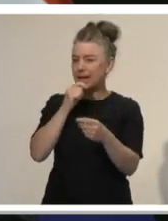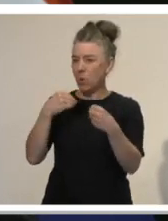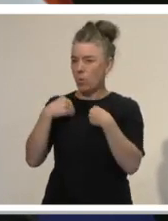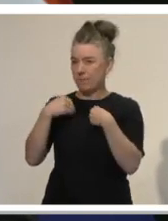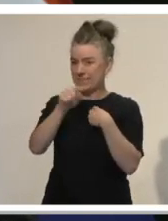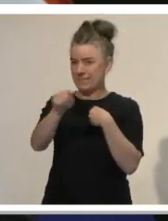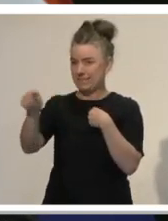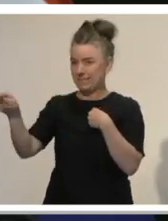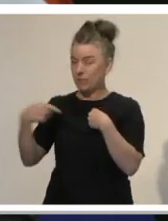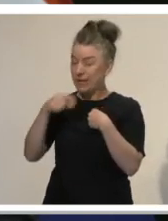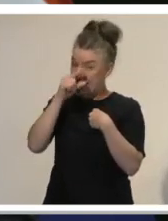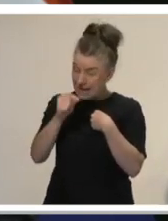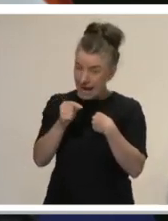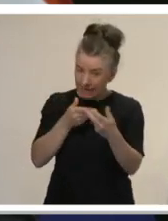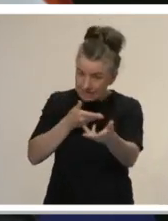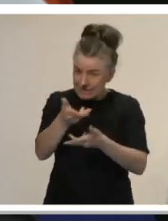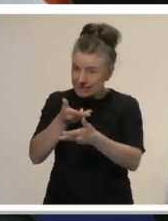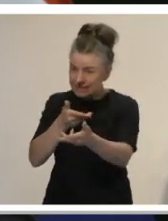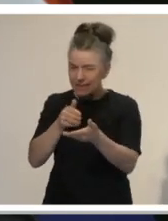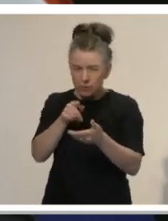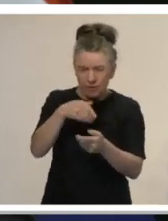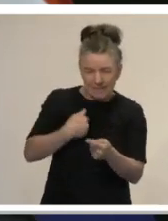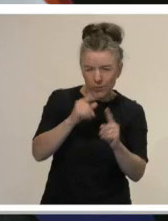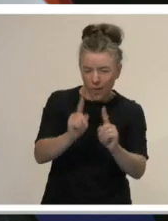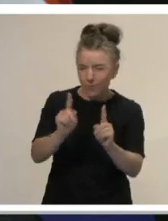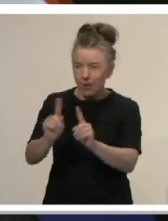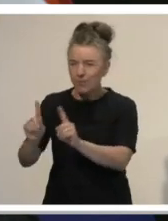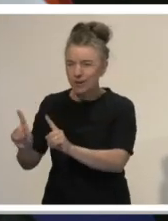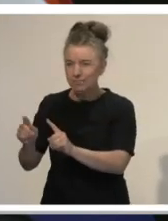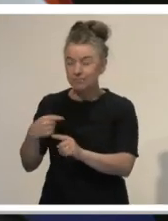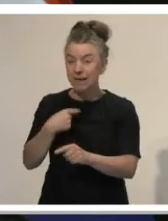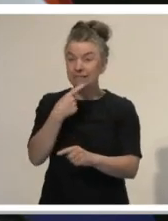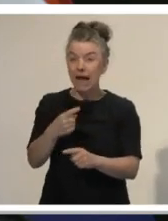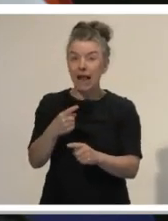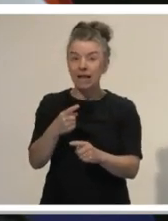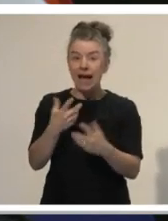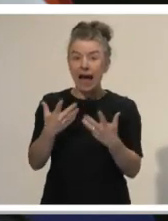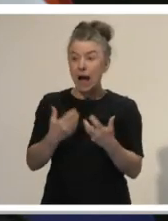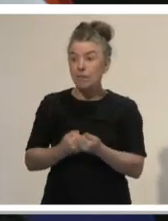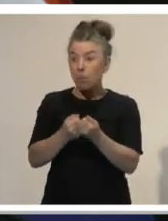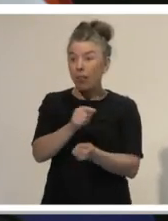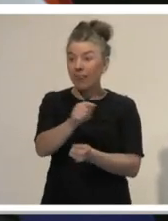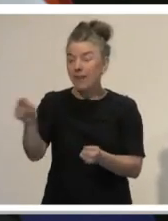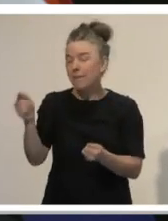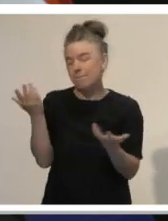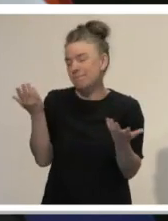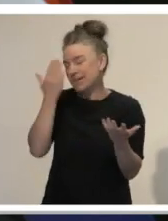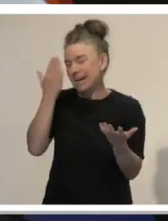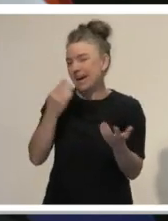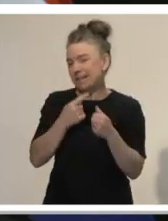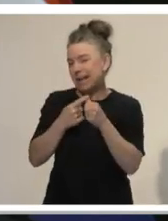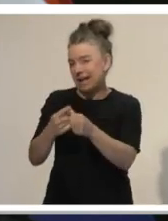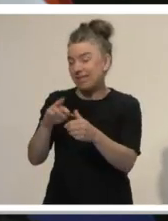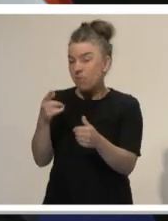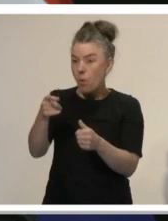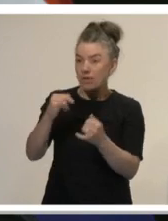entity about what support might look like for them. So I can't give you exactly what the support out of that might look like for stuff,